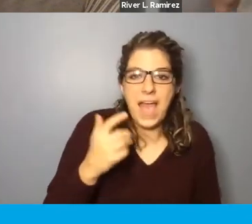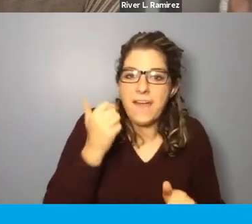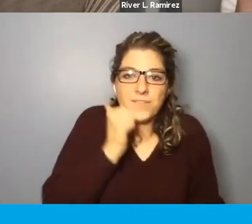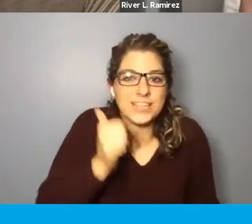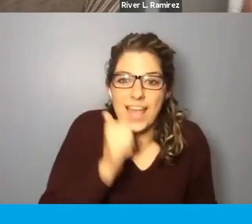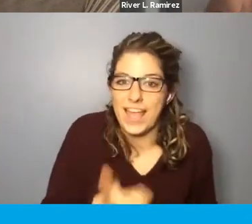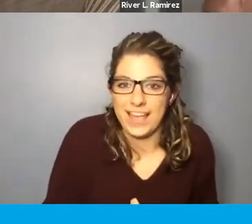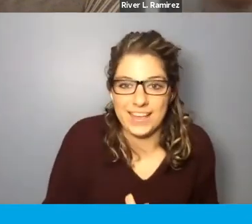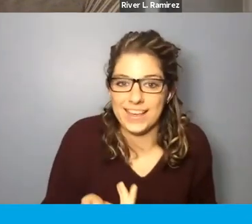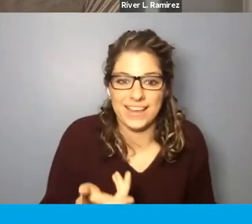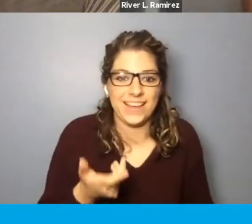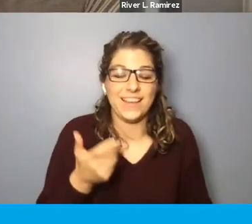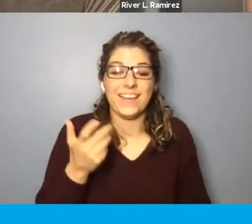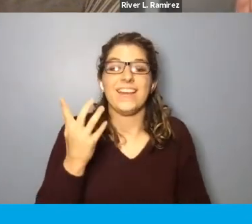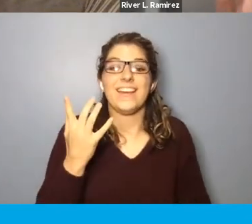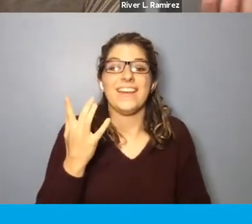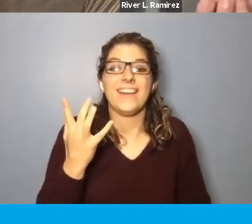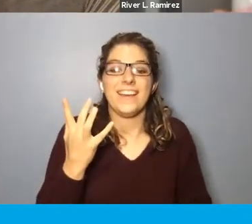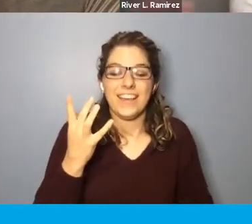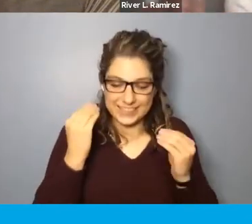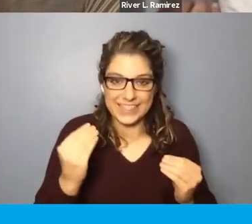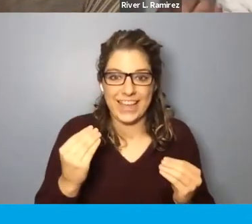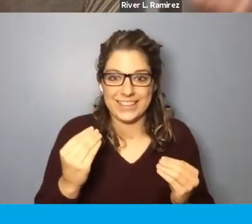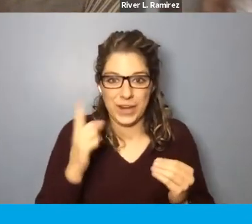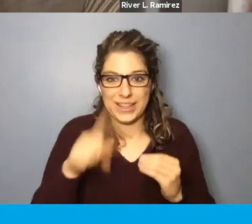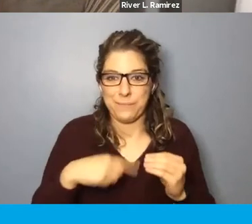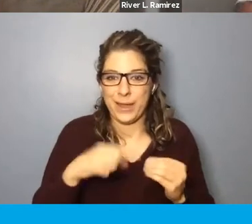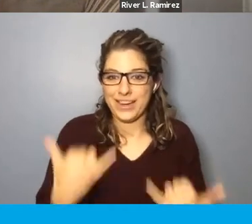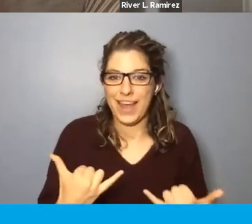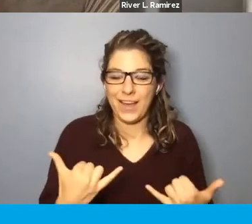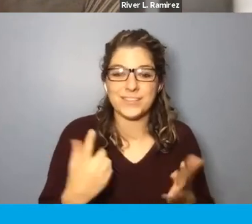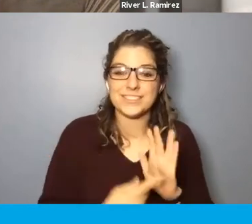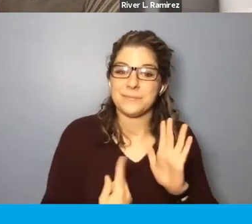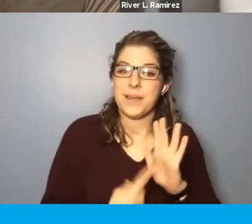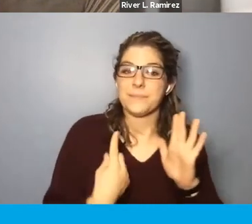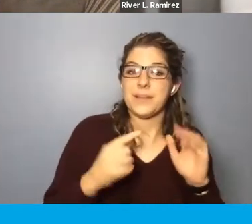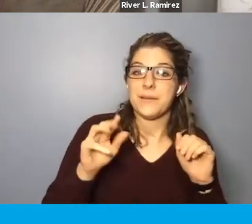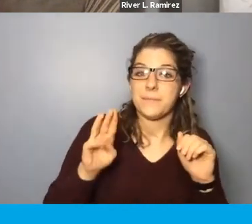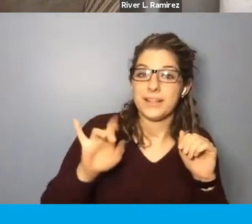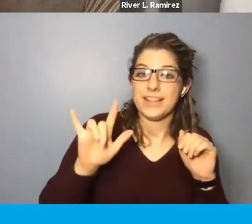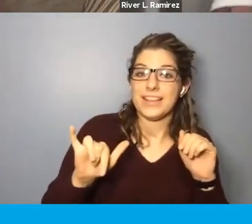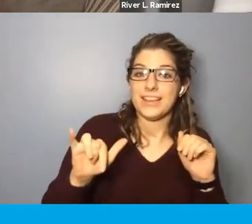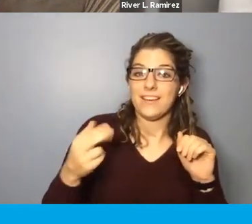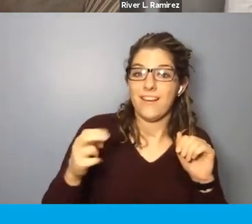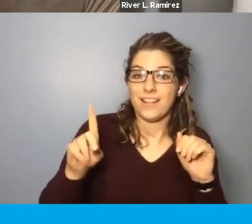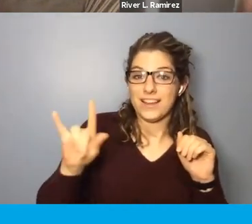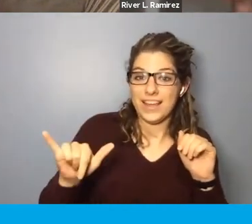day, like insane when I think about it now, like sometimes doing like Billie Holiday and then the other